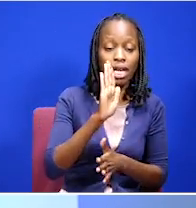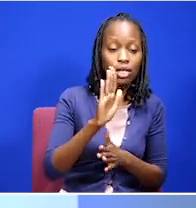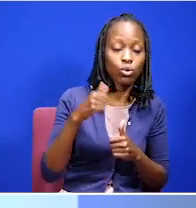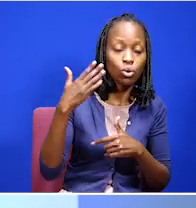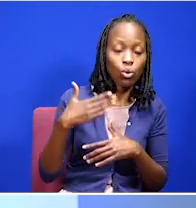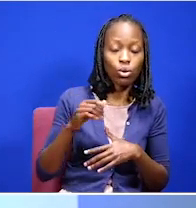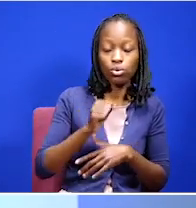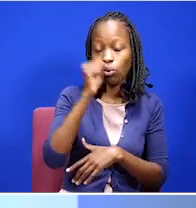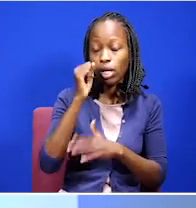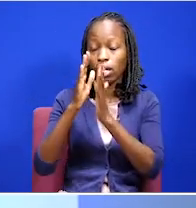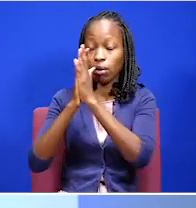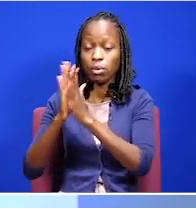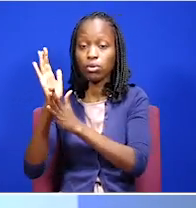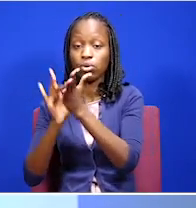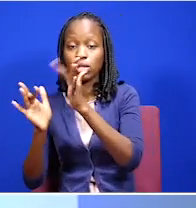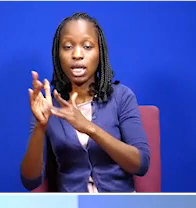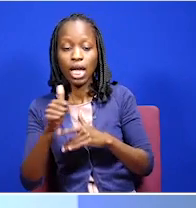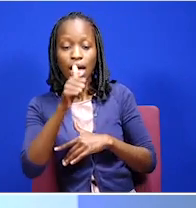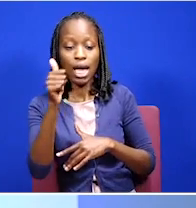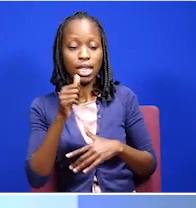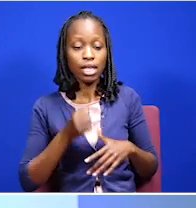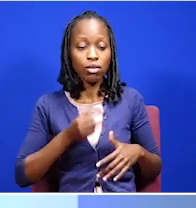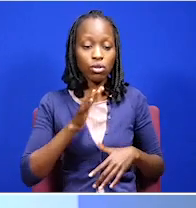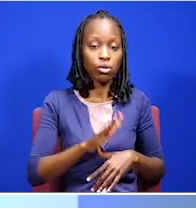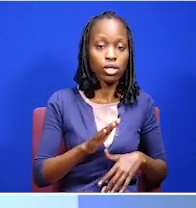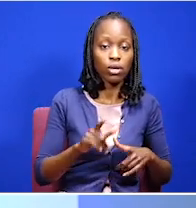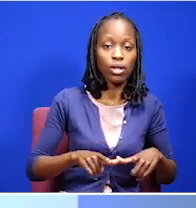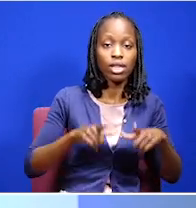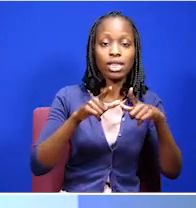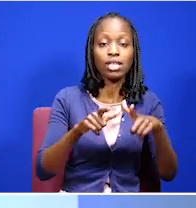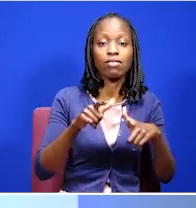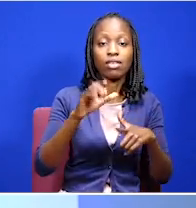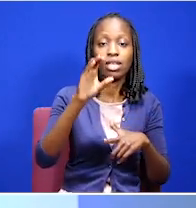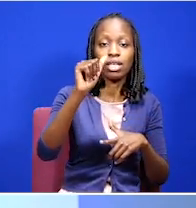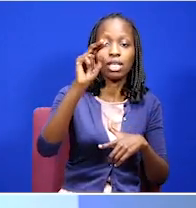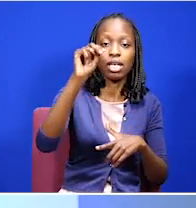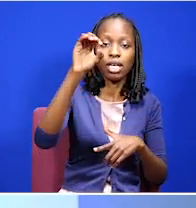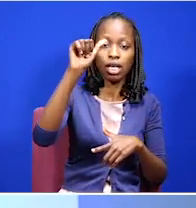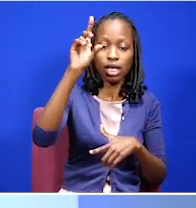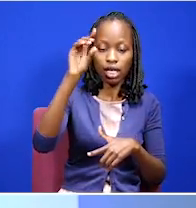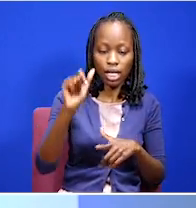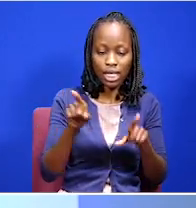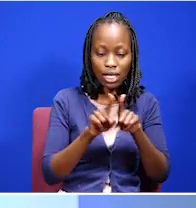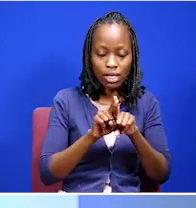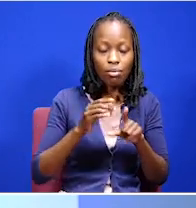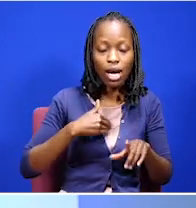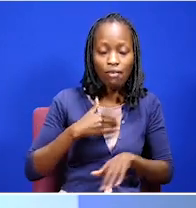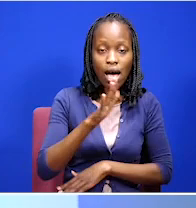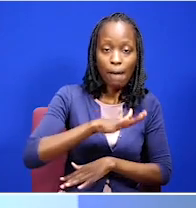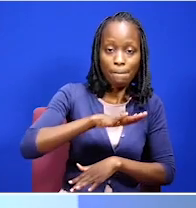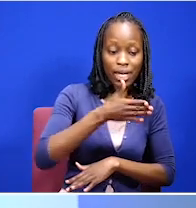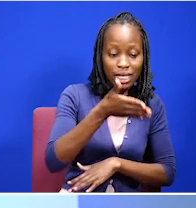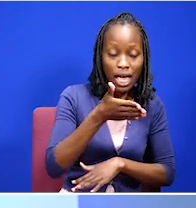generation of a grandmother that would get up to connect looking to Jesus. And the other daughter lives